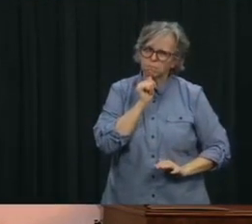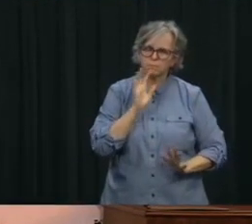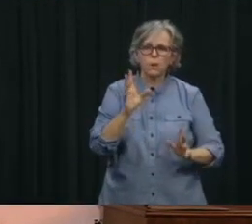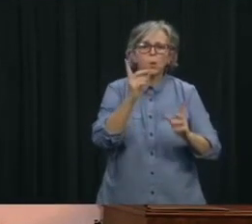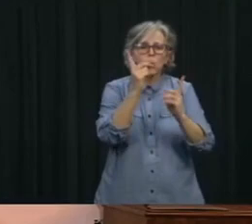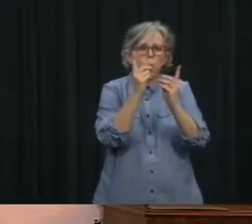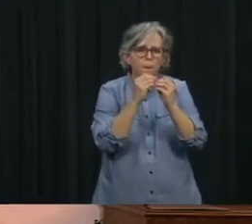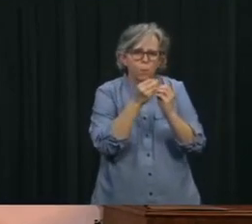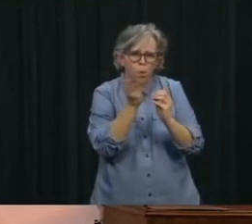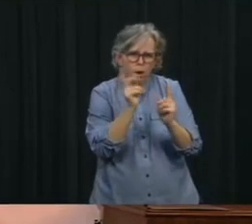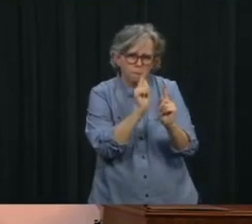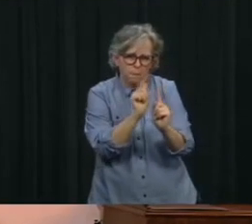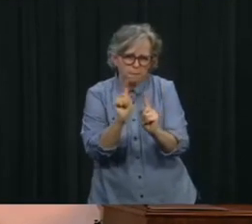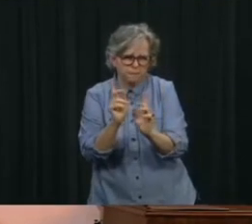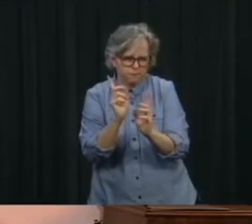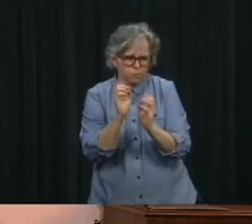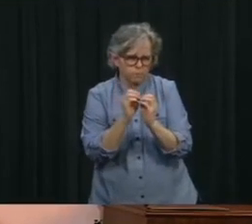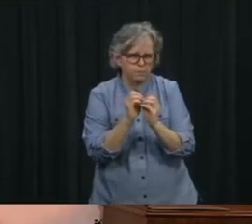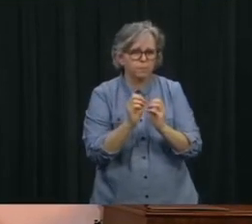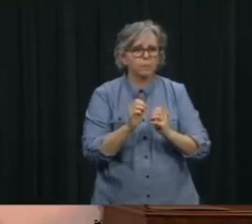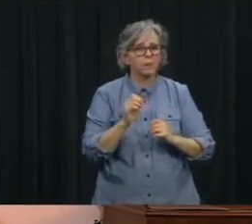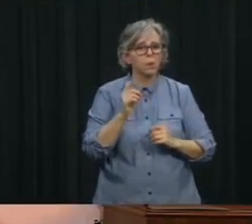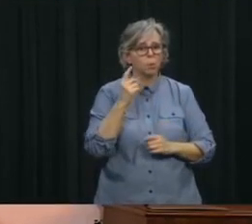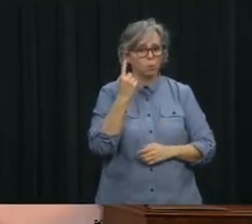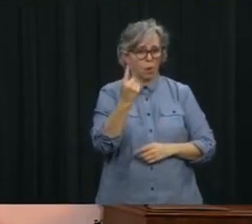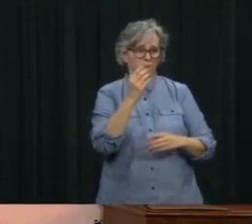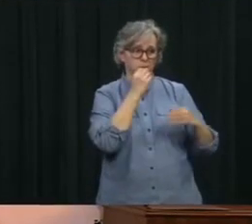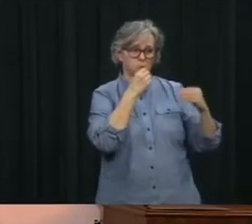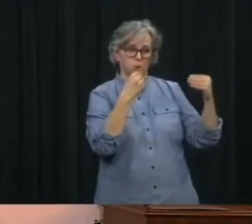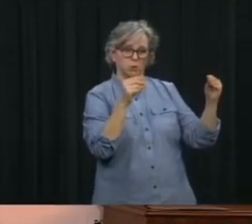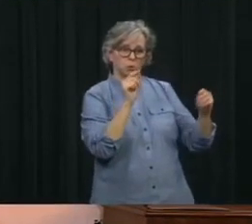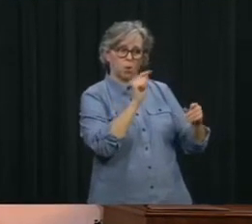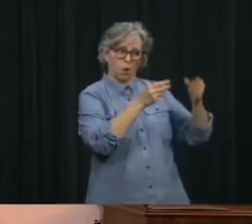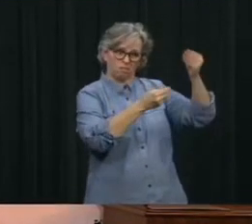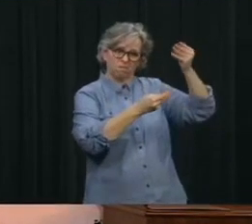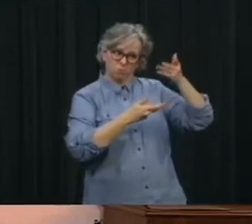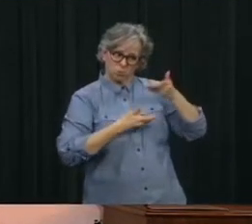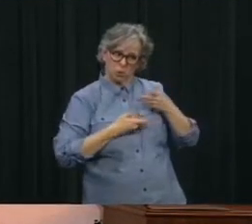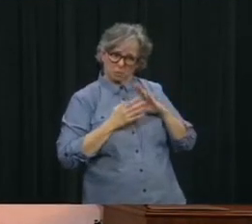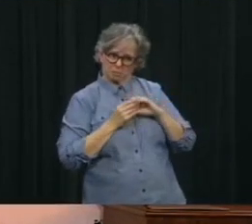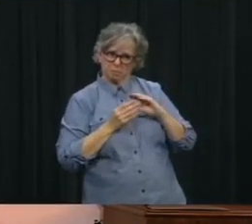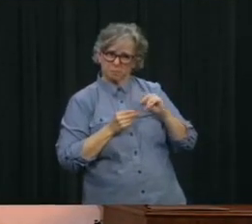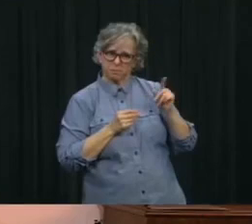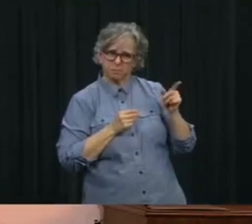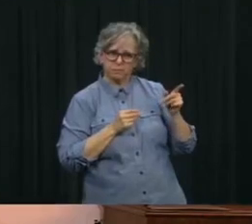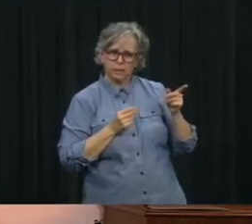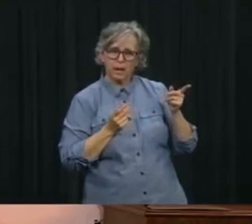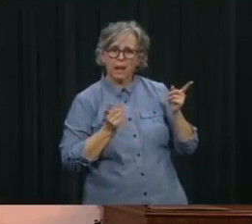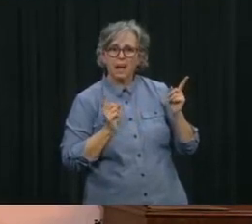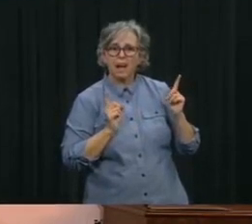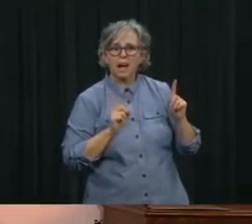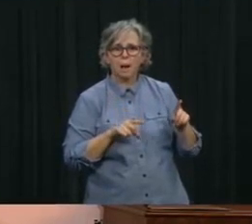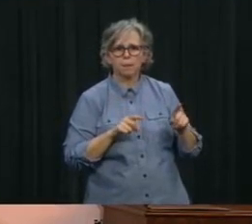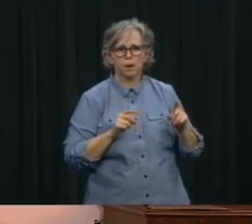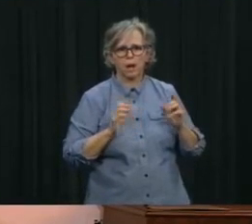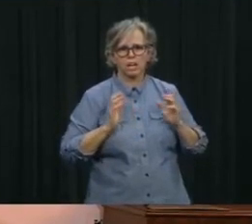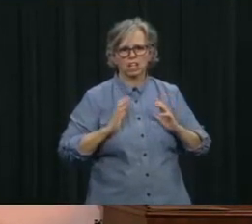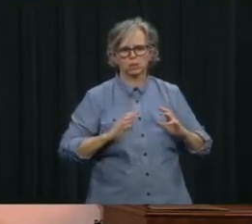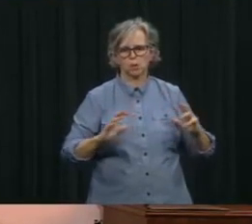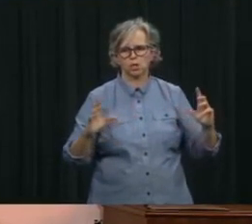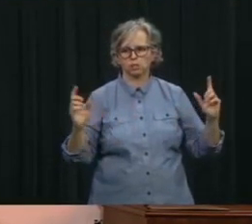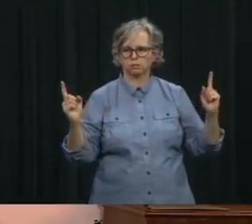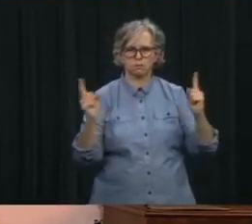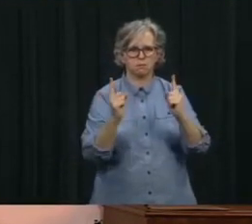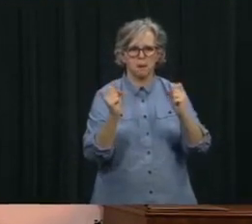One of these grocery stores told me about literally a fight breaking out between customers over toilet